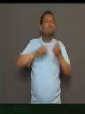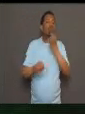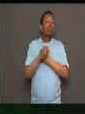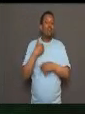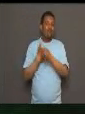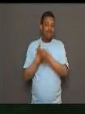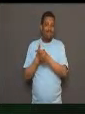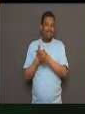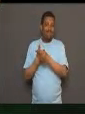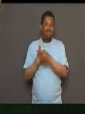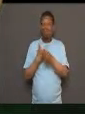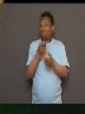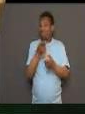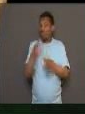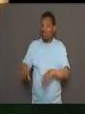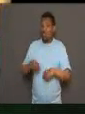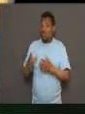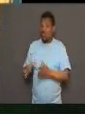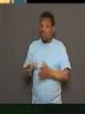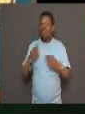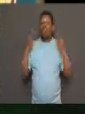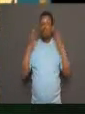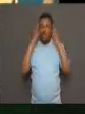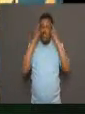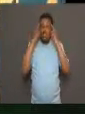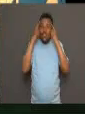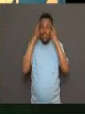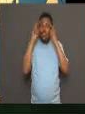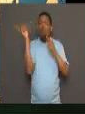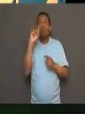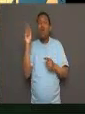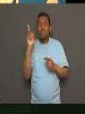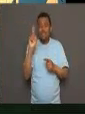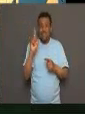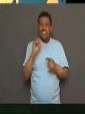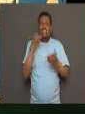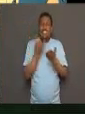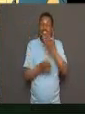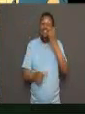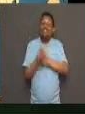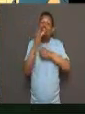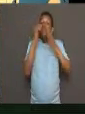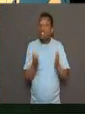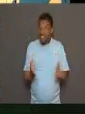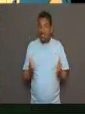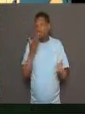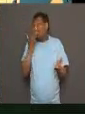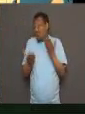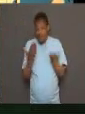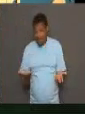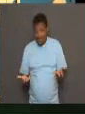disadvantage. Students, can you think of what that disadvantage might